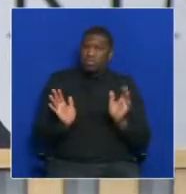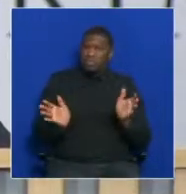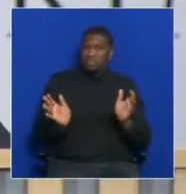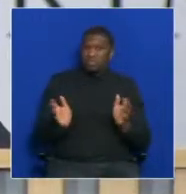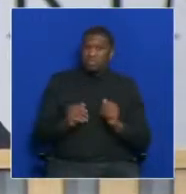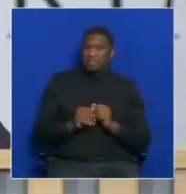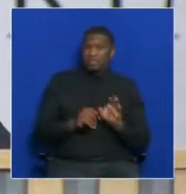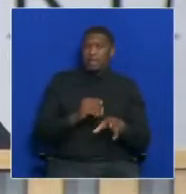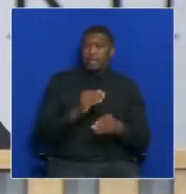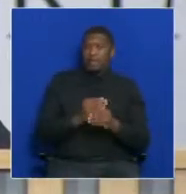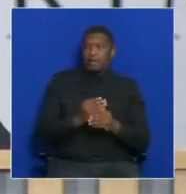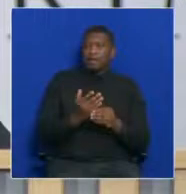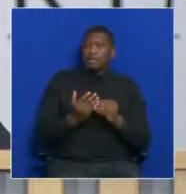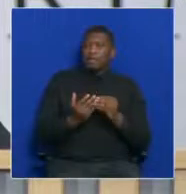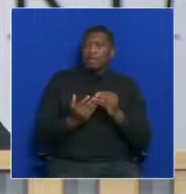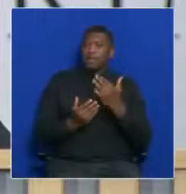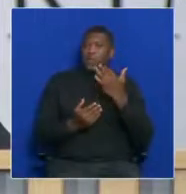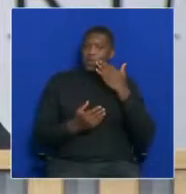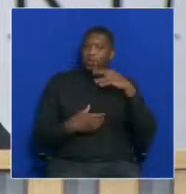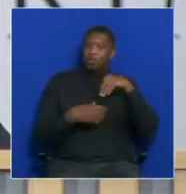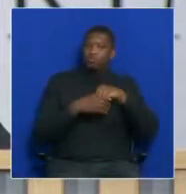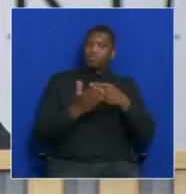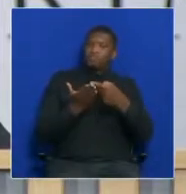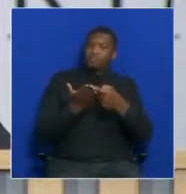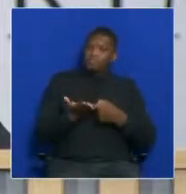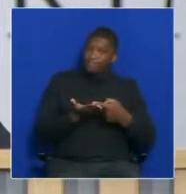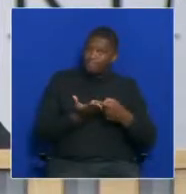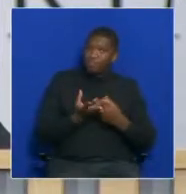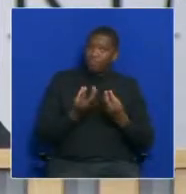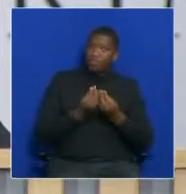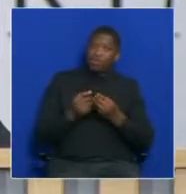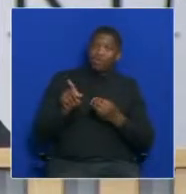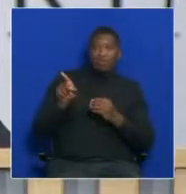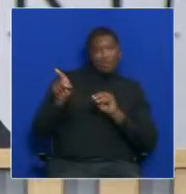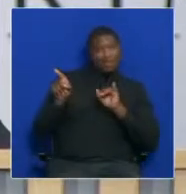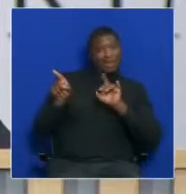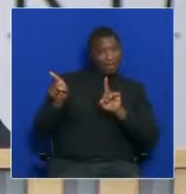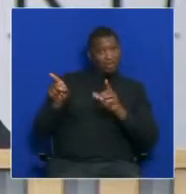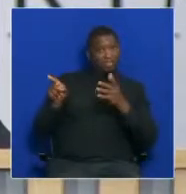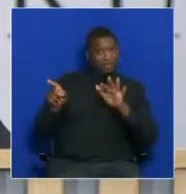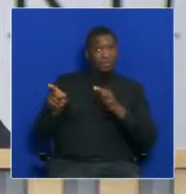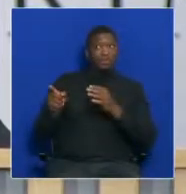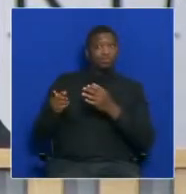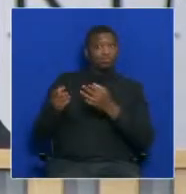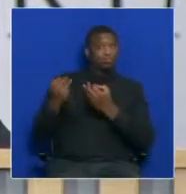in my discussion with the ID. She indicated that she had instructed